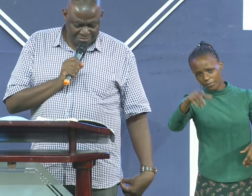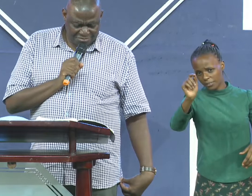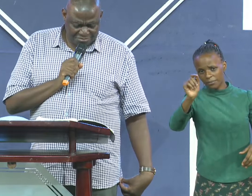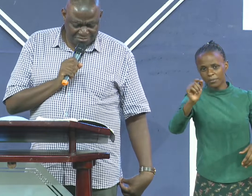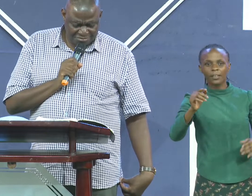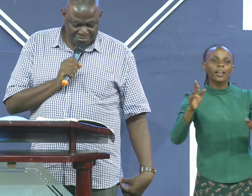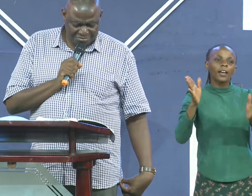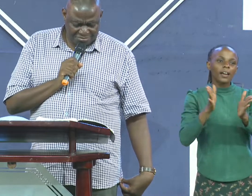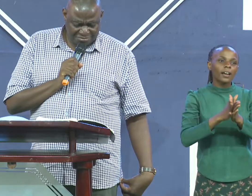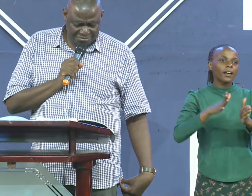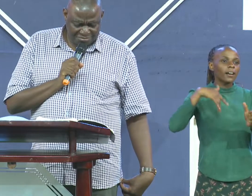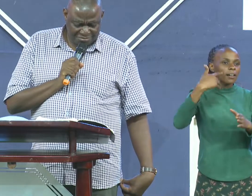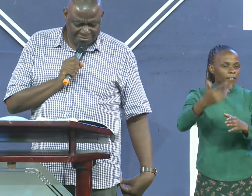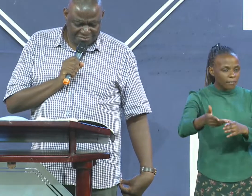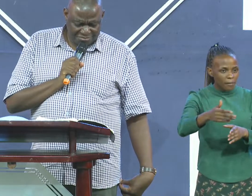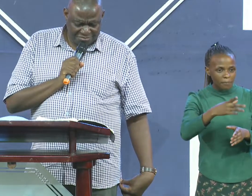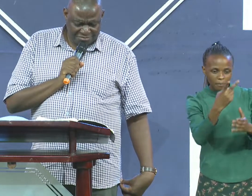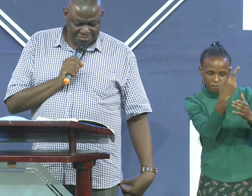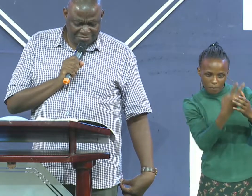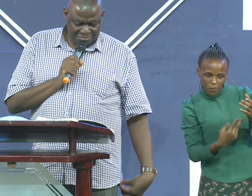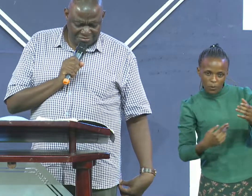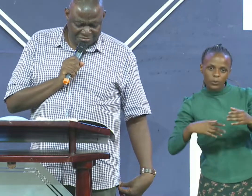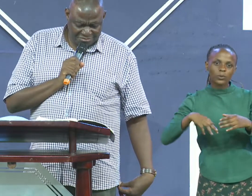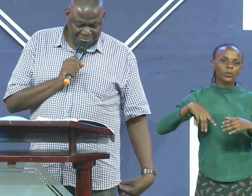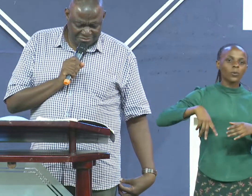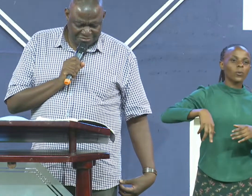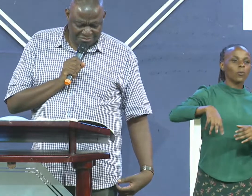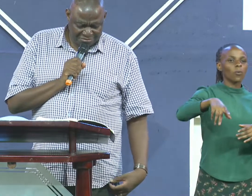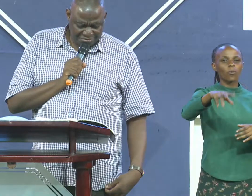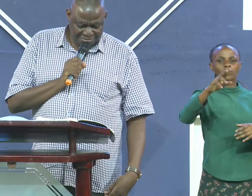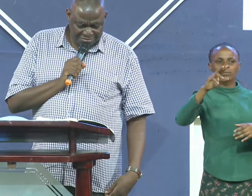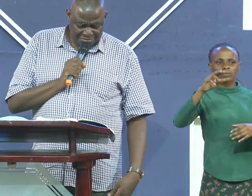n'atambulira mu ddungu erye Beruseba n'amazzi